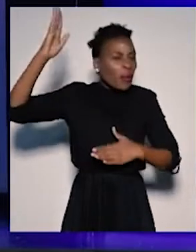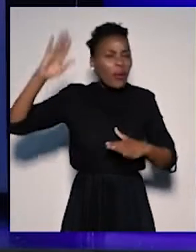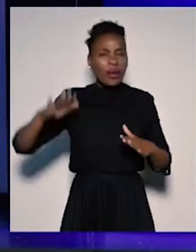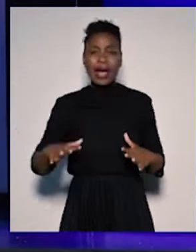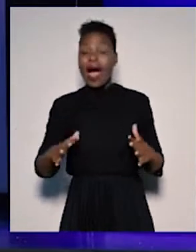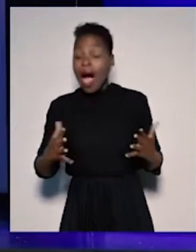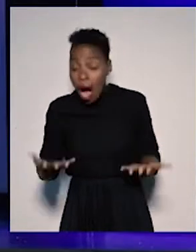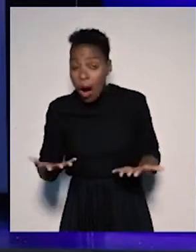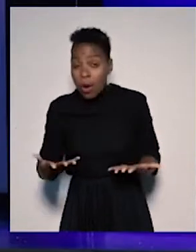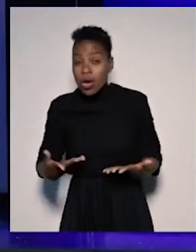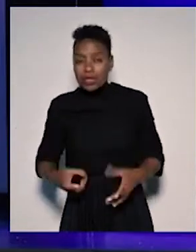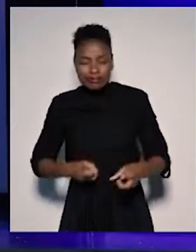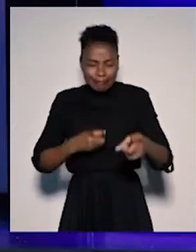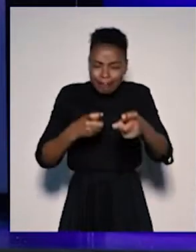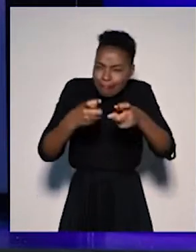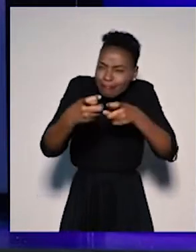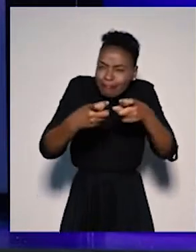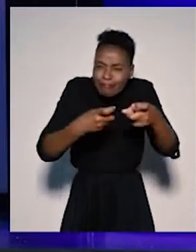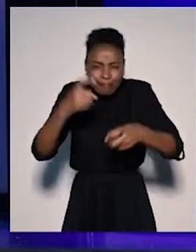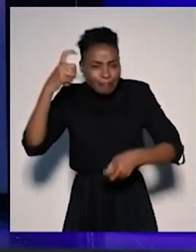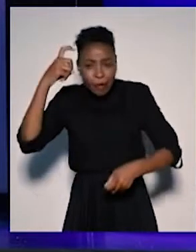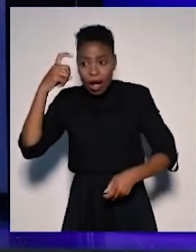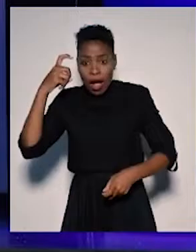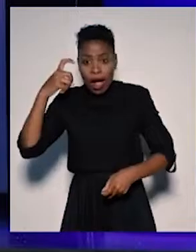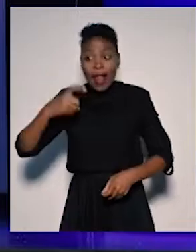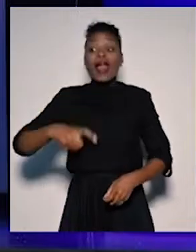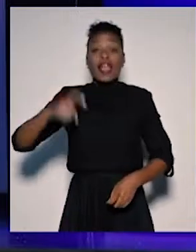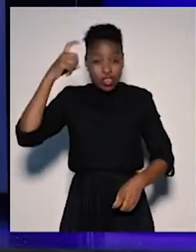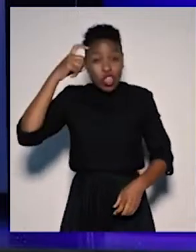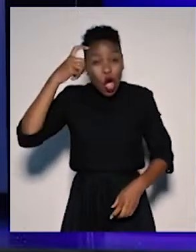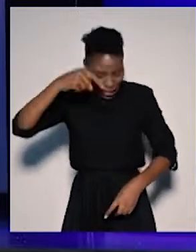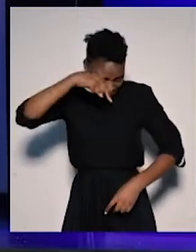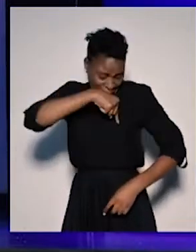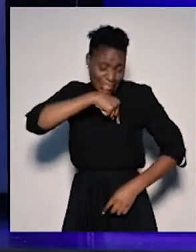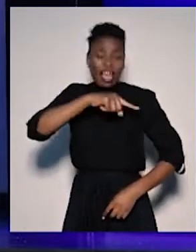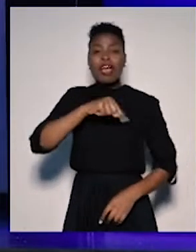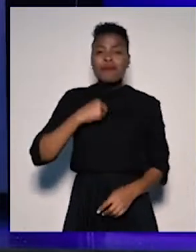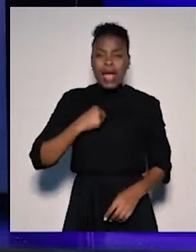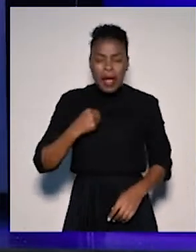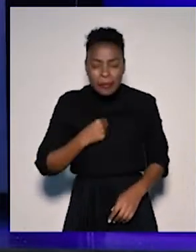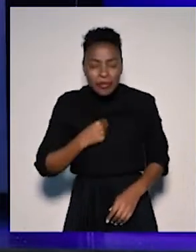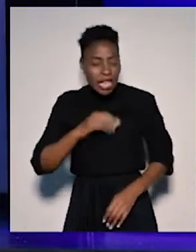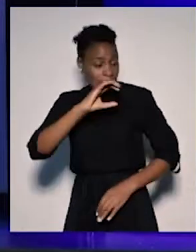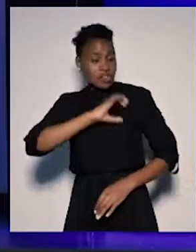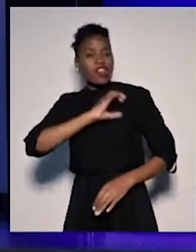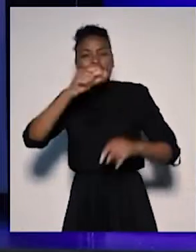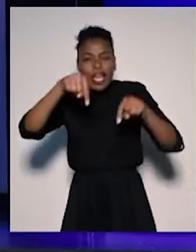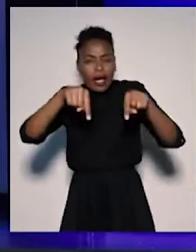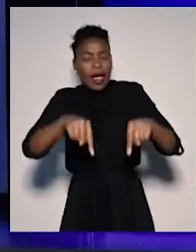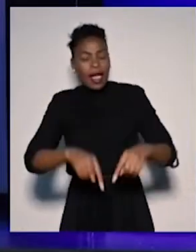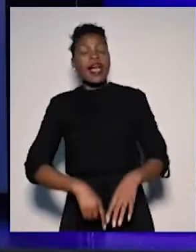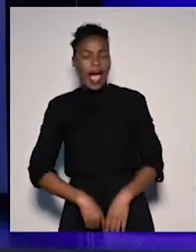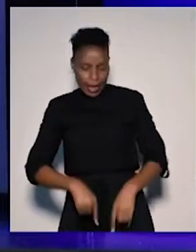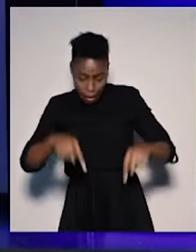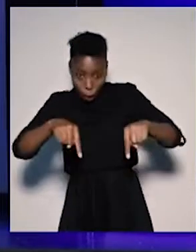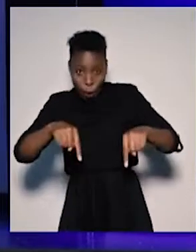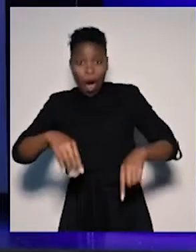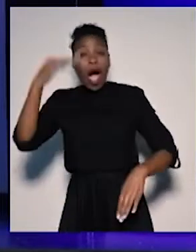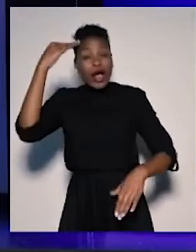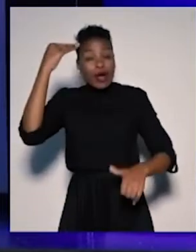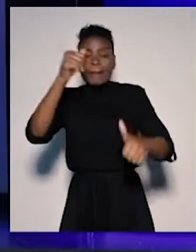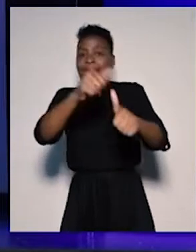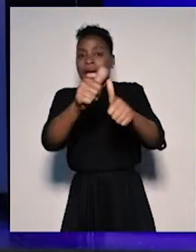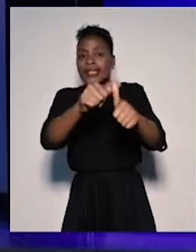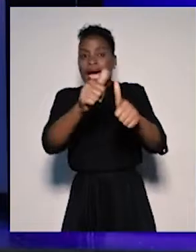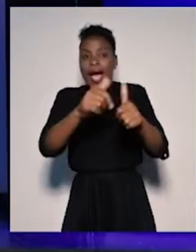was a dominant thought that has always been in my mind as a young Christian, even now, but at least I know better now.